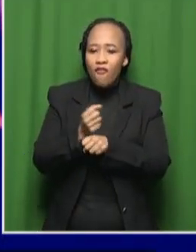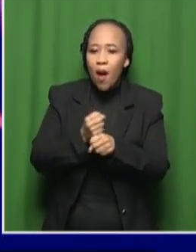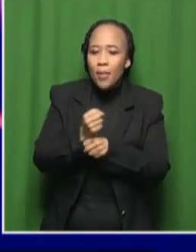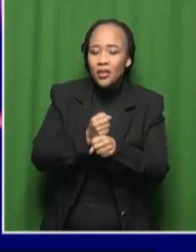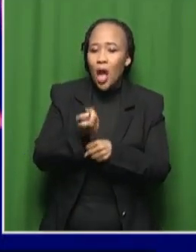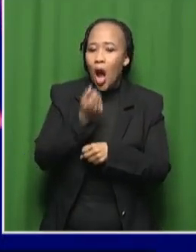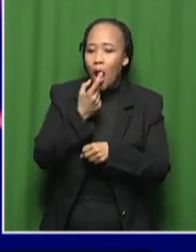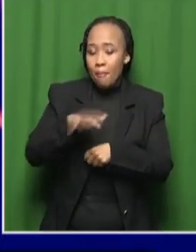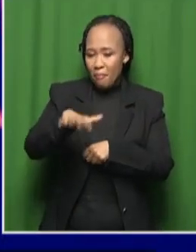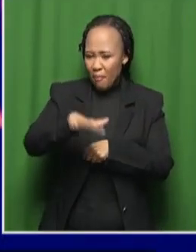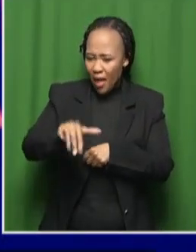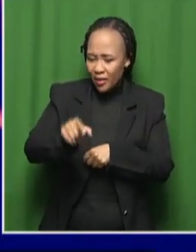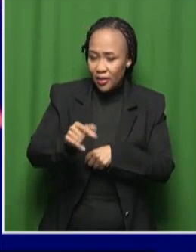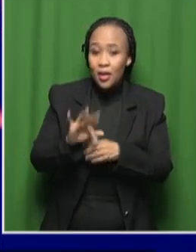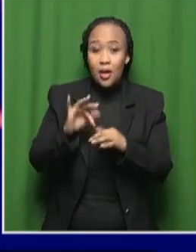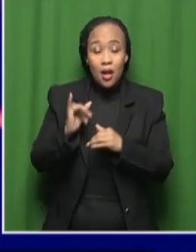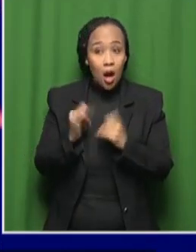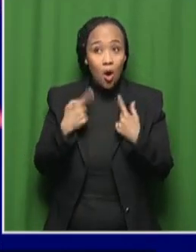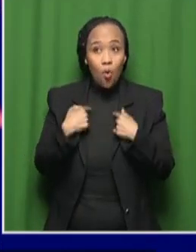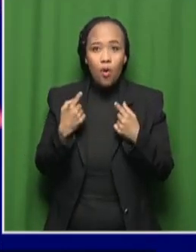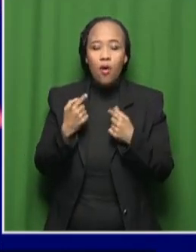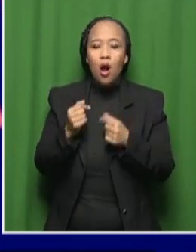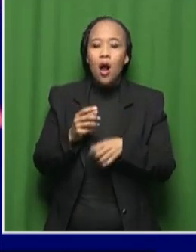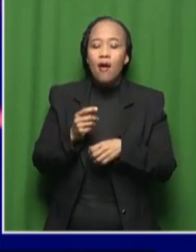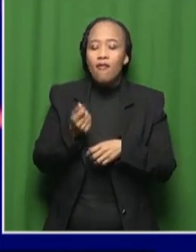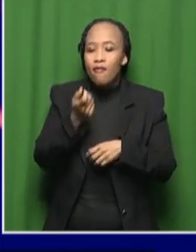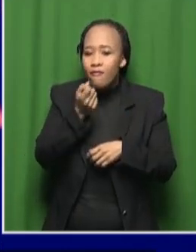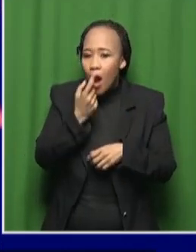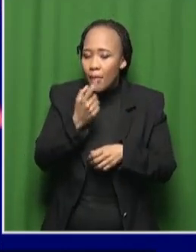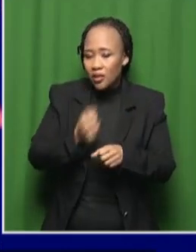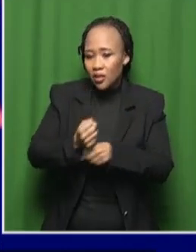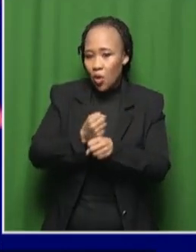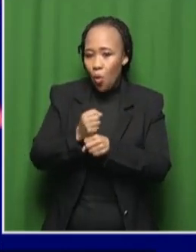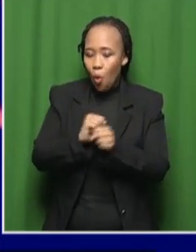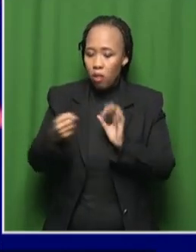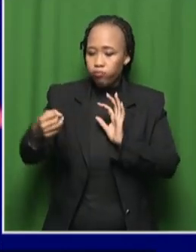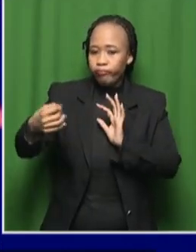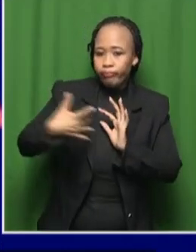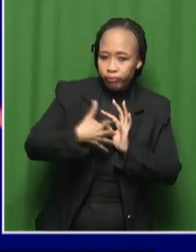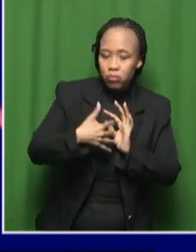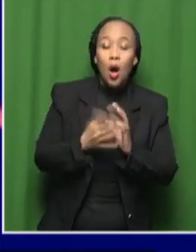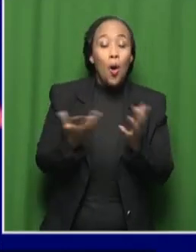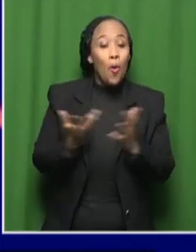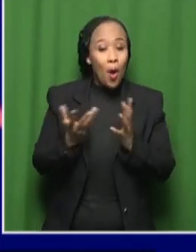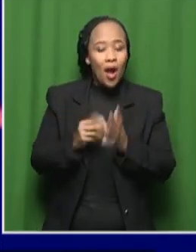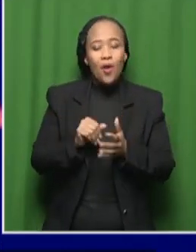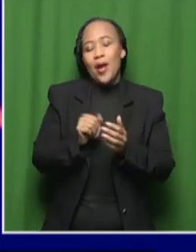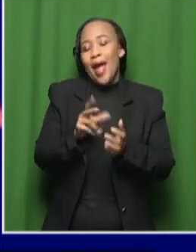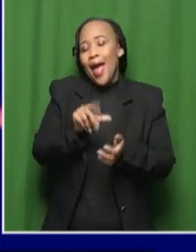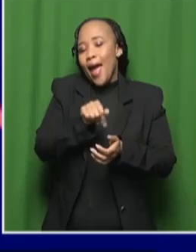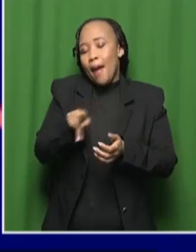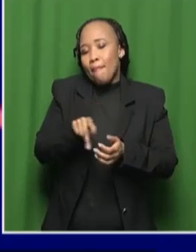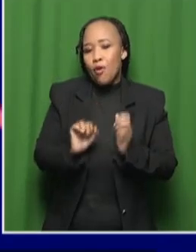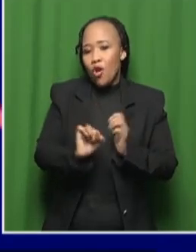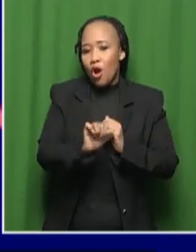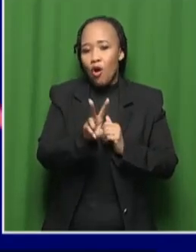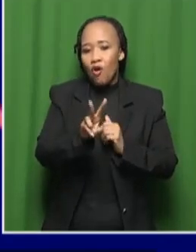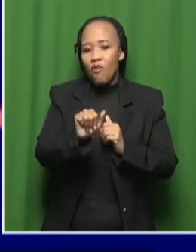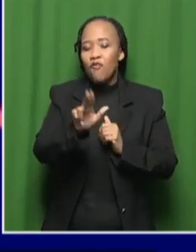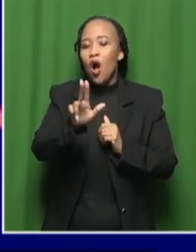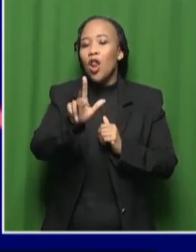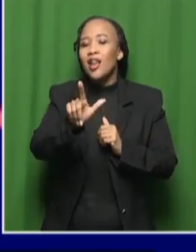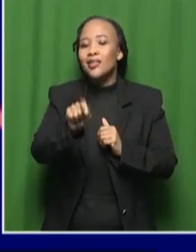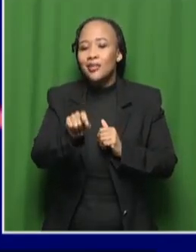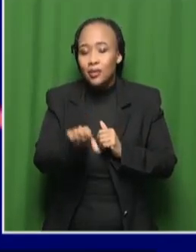that information will just flow into your vault shortly. So that is our first step. Is really, it's